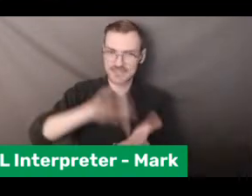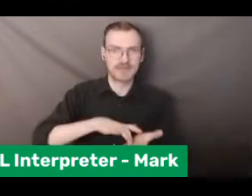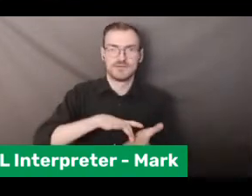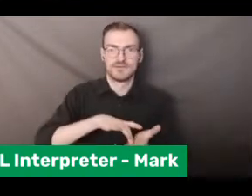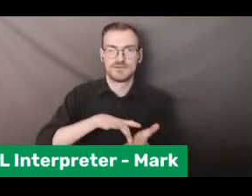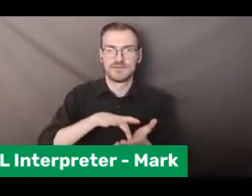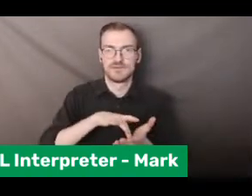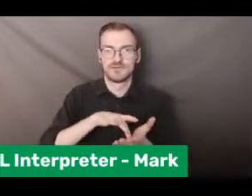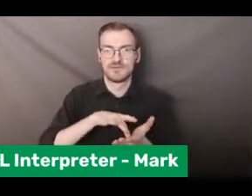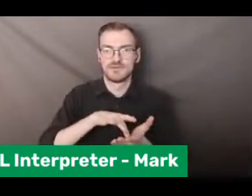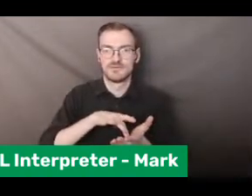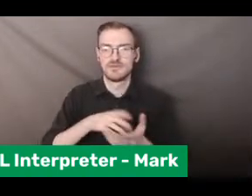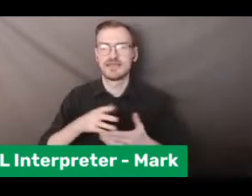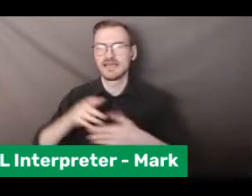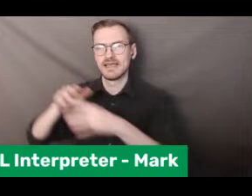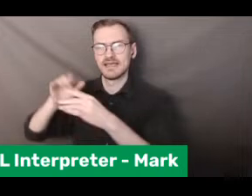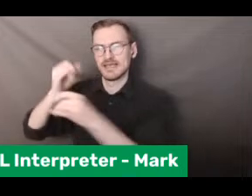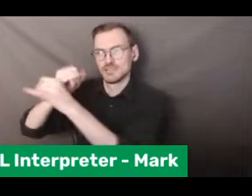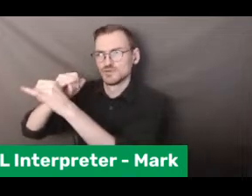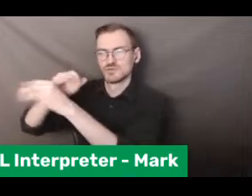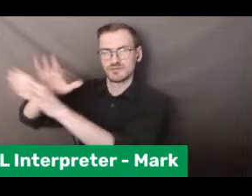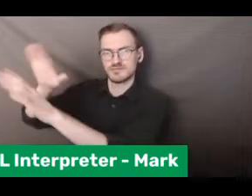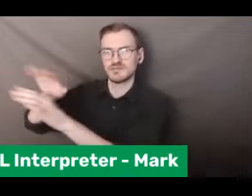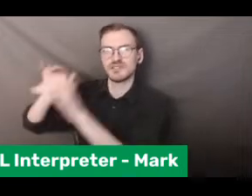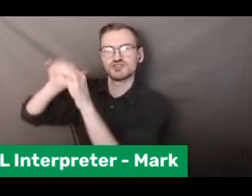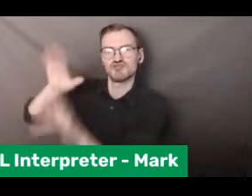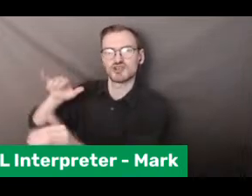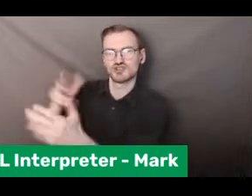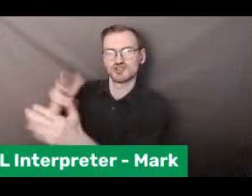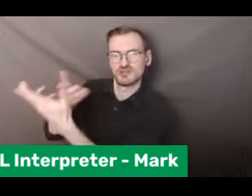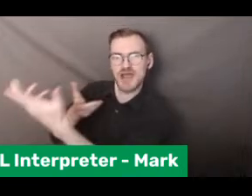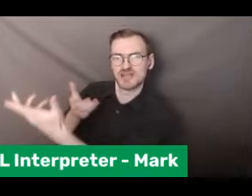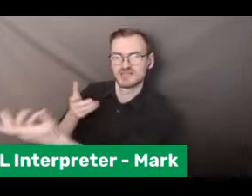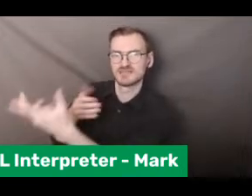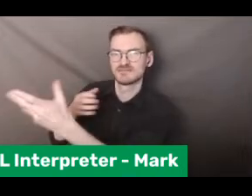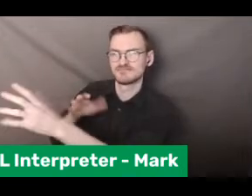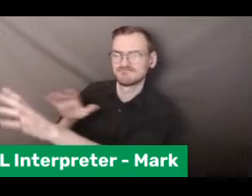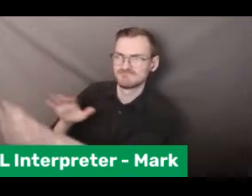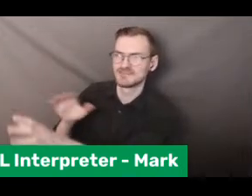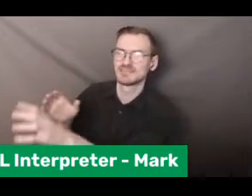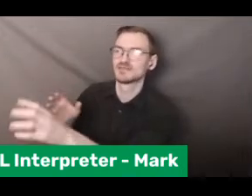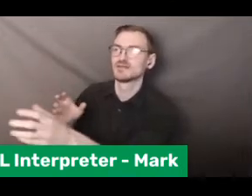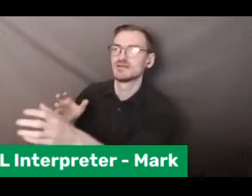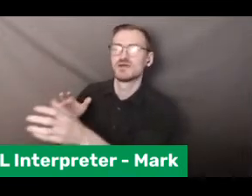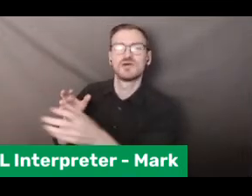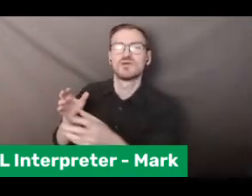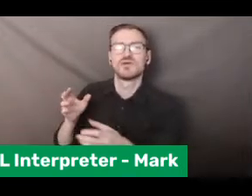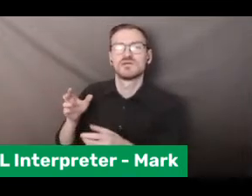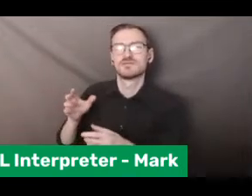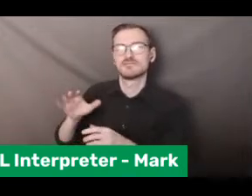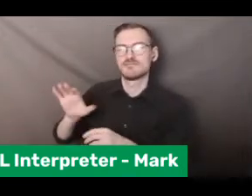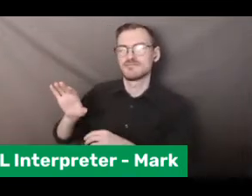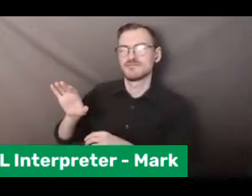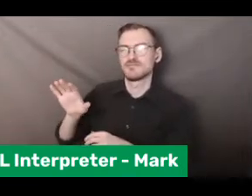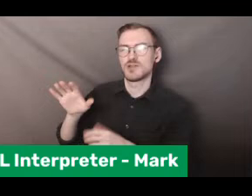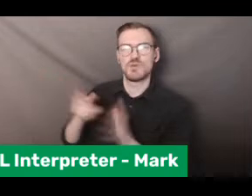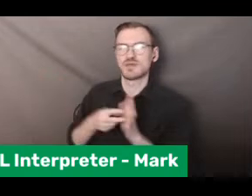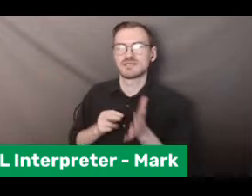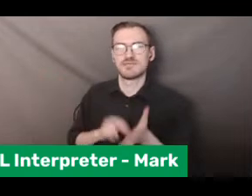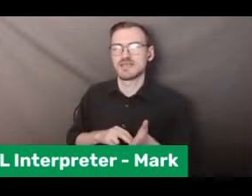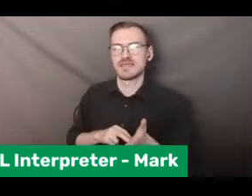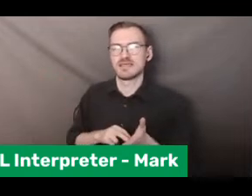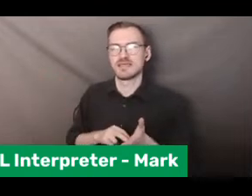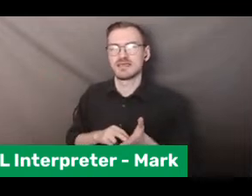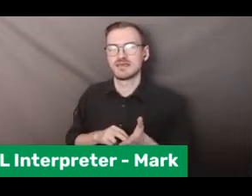structural interactions we have with institutions and structures in the world. Right? What does it mean to engage in those